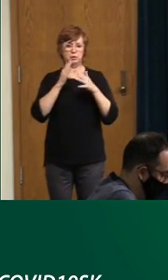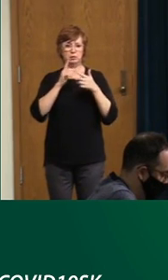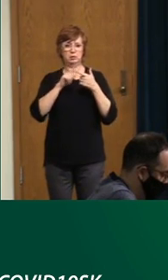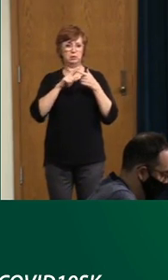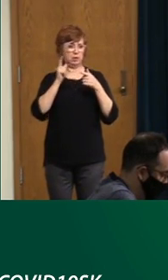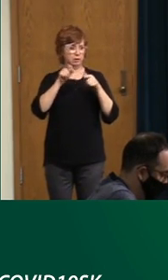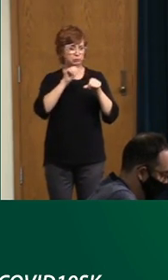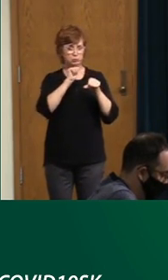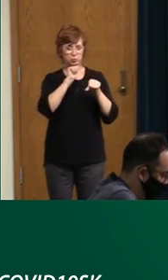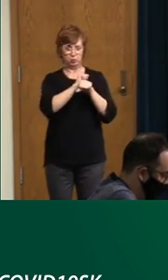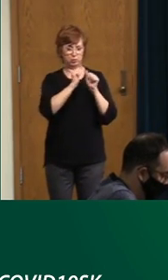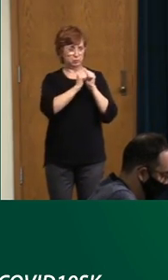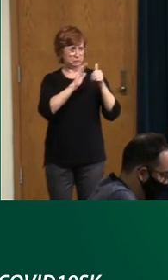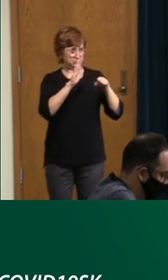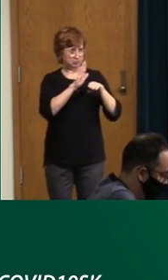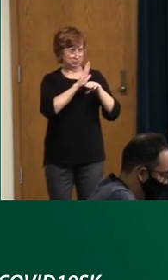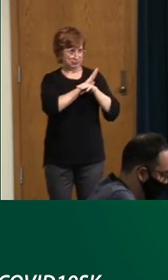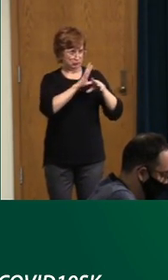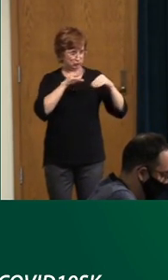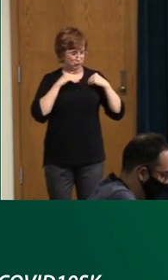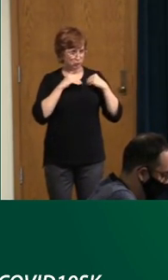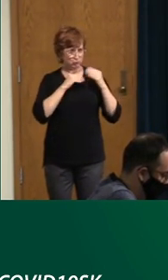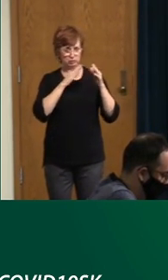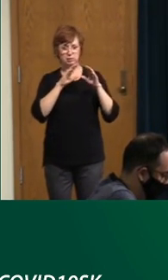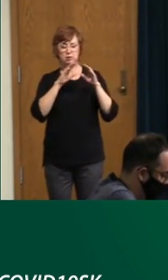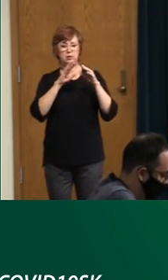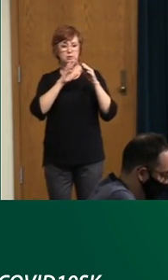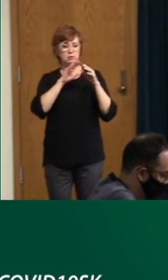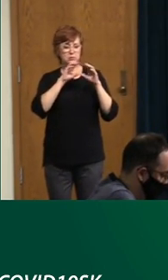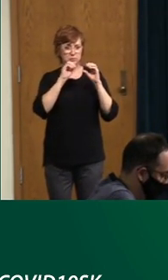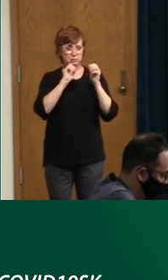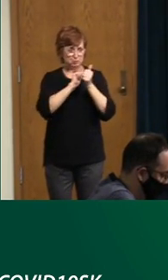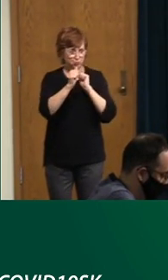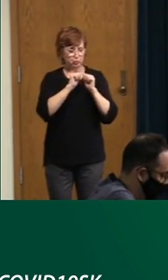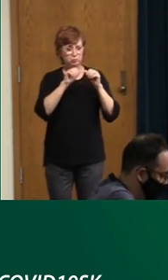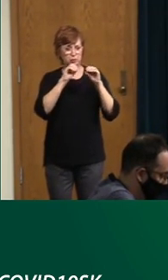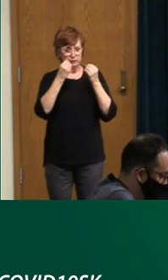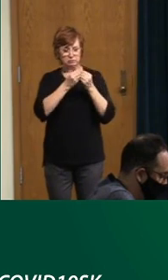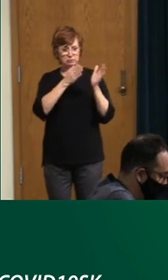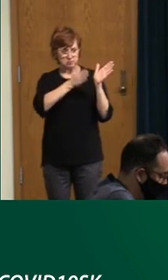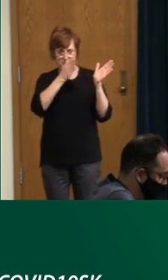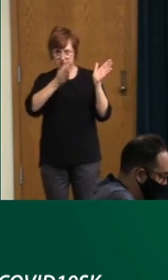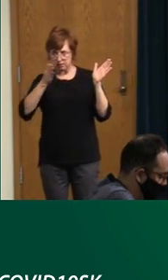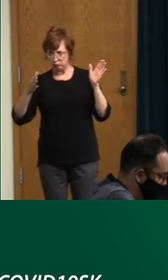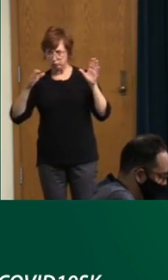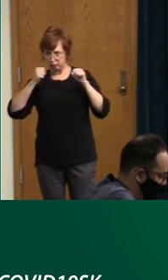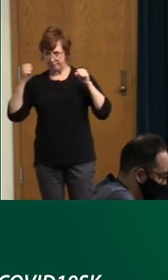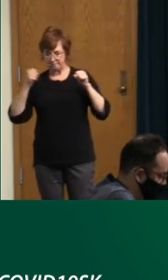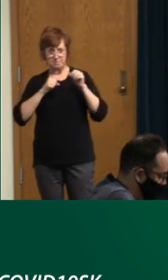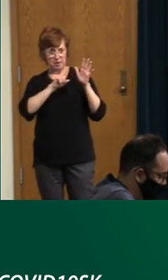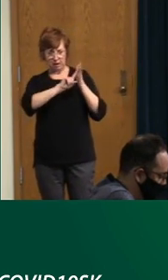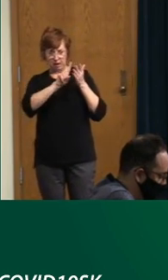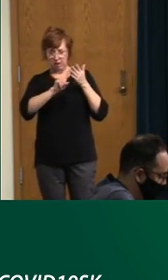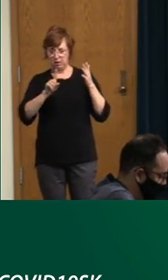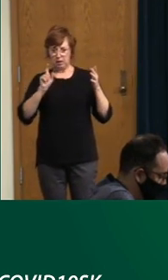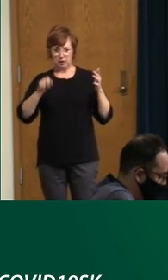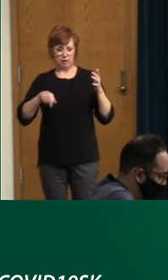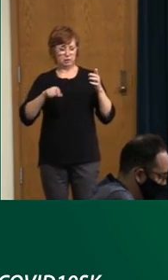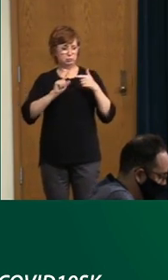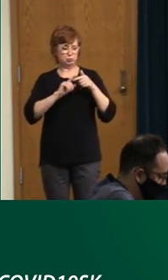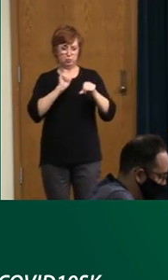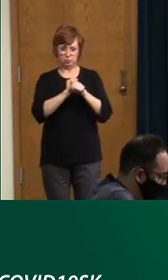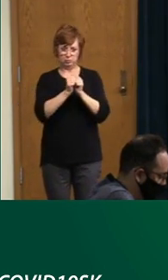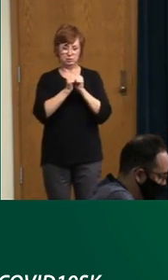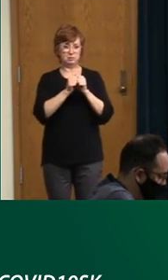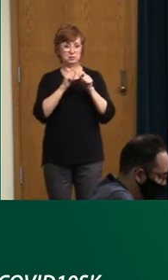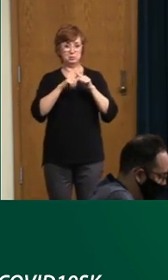to make sure that we can find that spot where it is. And obviously, since the beginning of last week, that spot's moved. That's why our restrictions